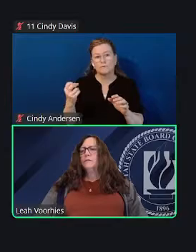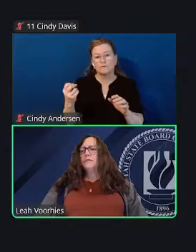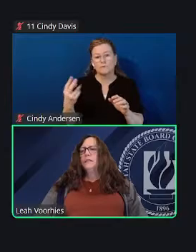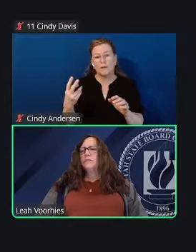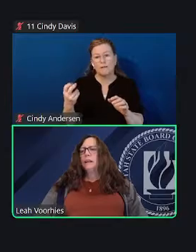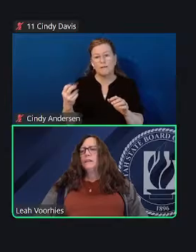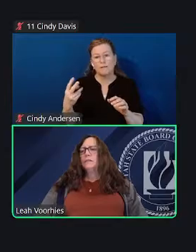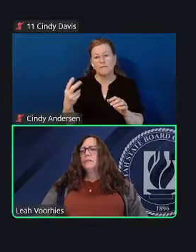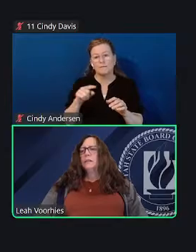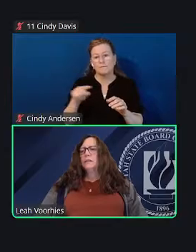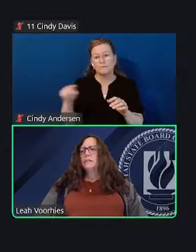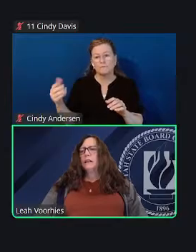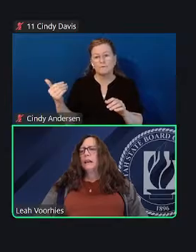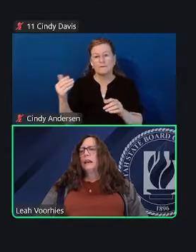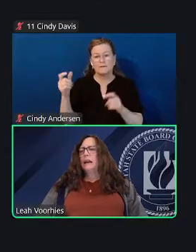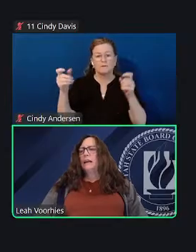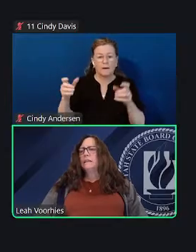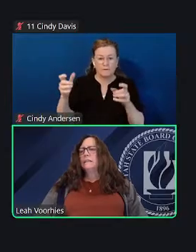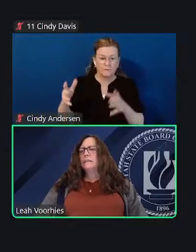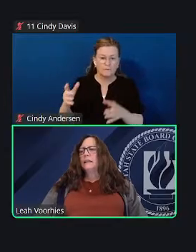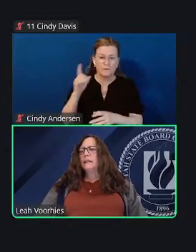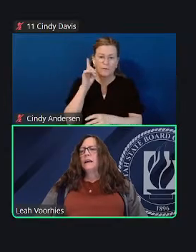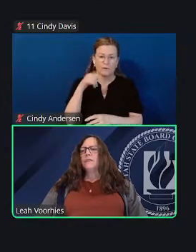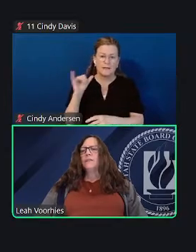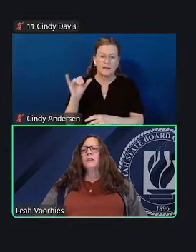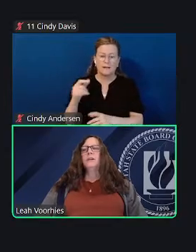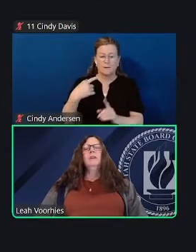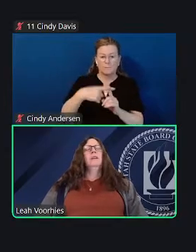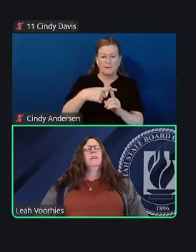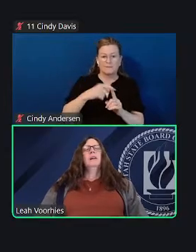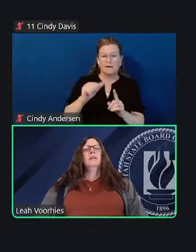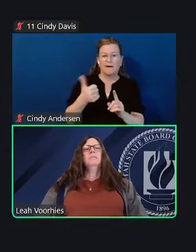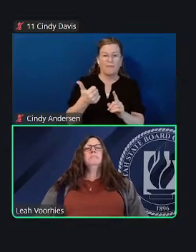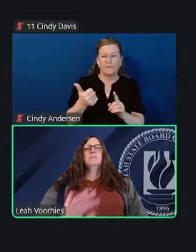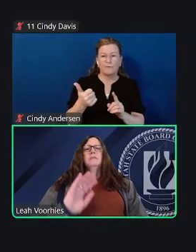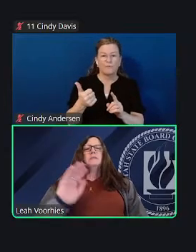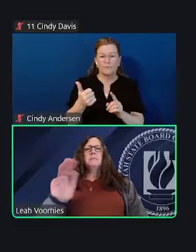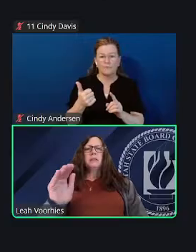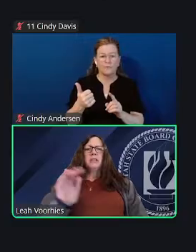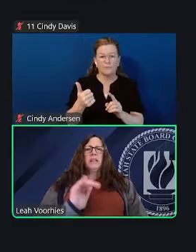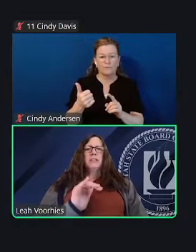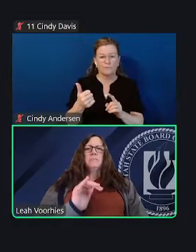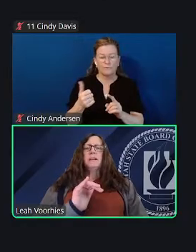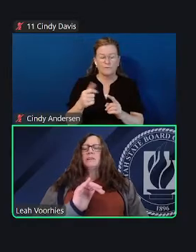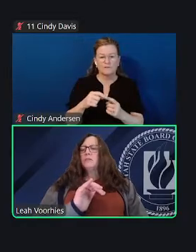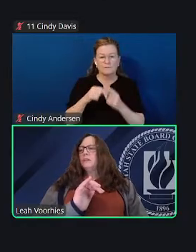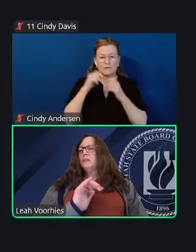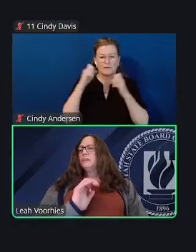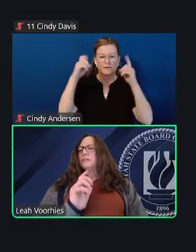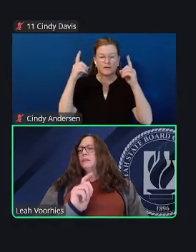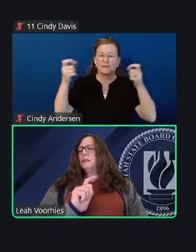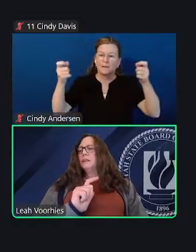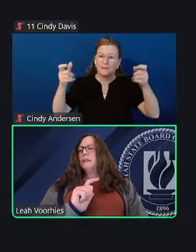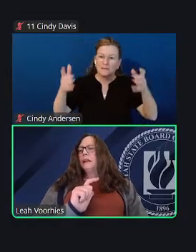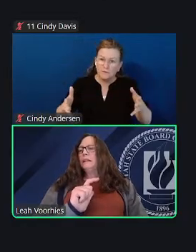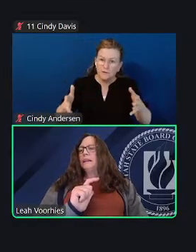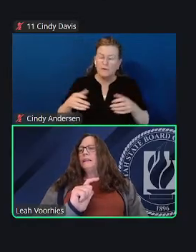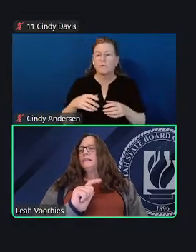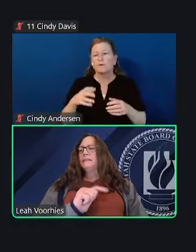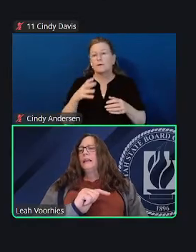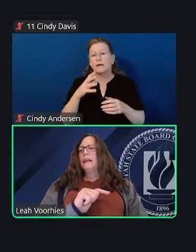12, 15 directors, it looks like, and then other special education administrators